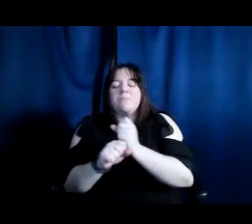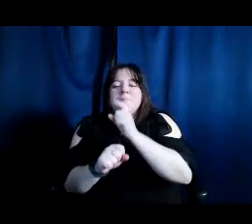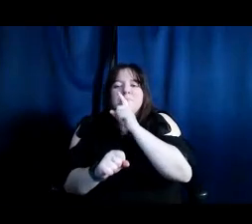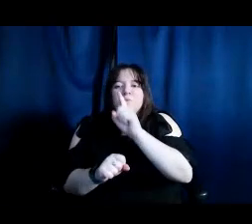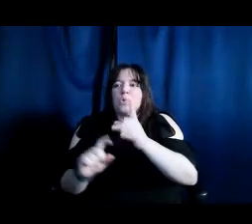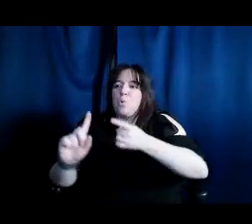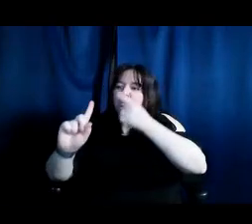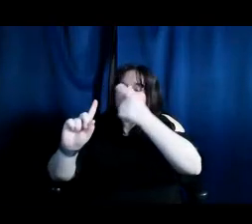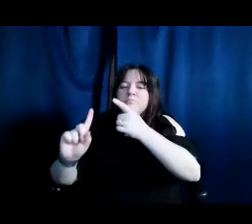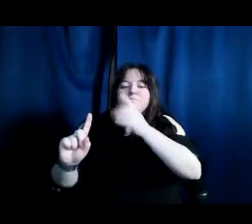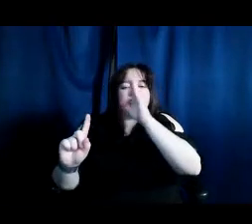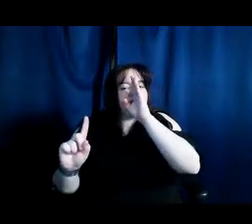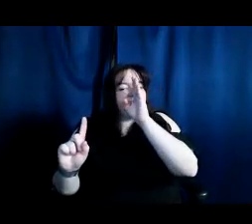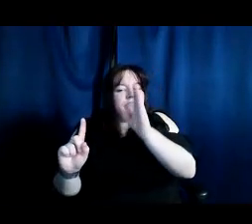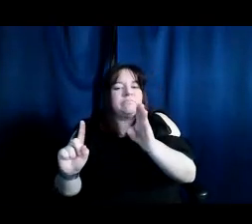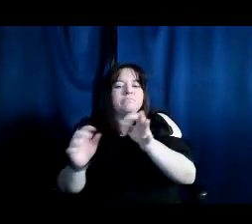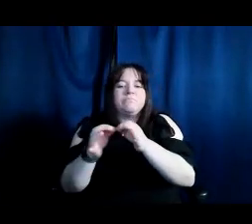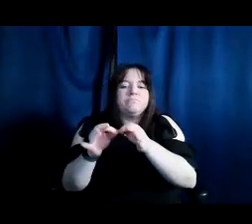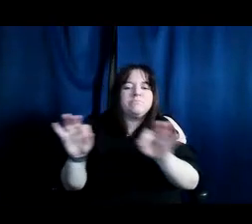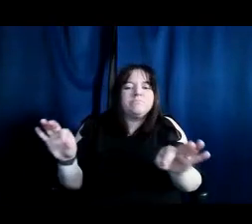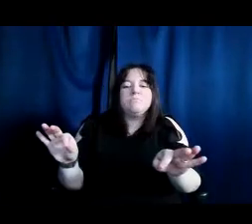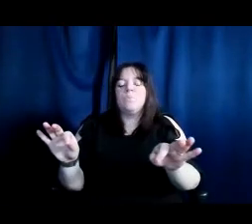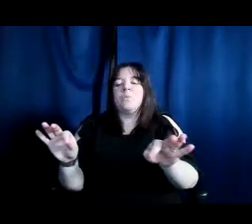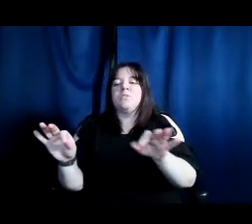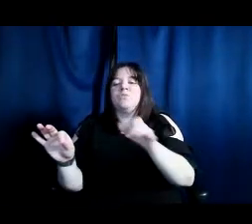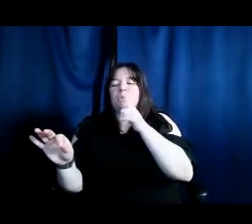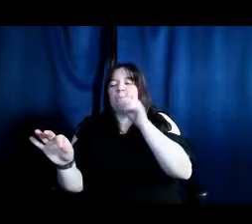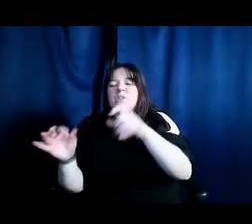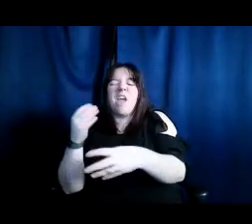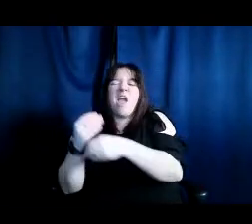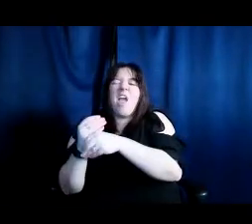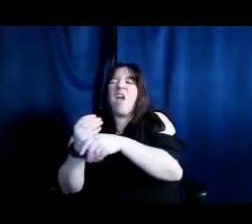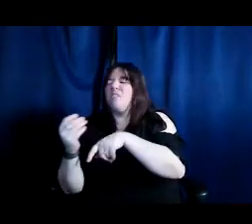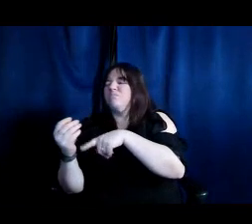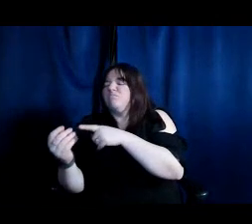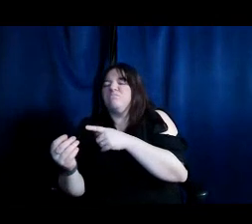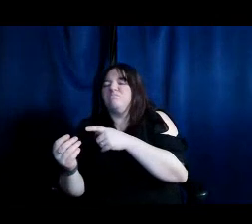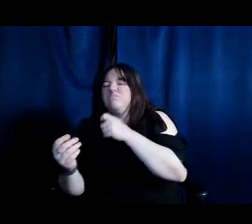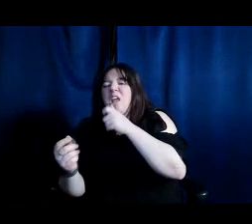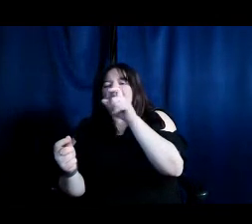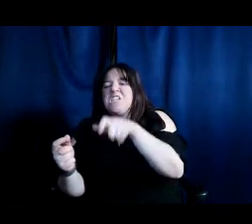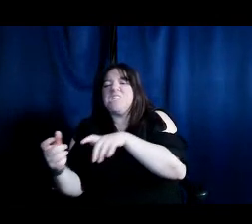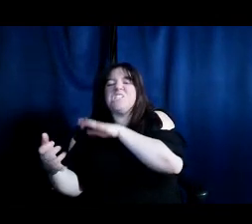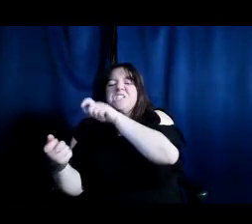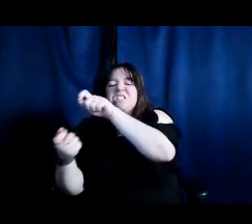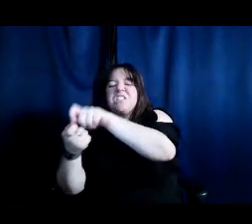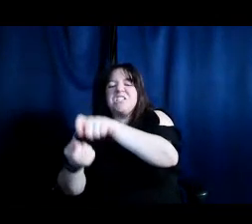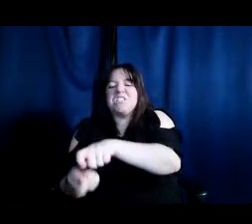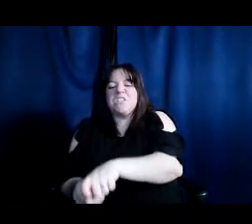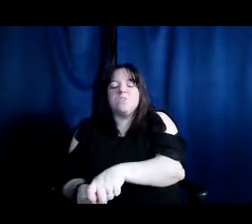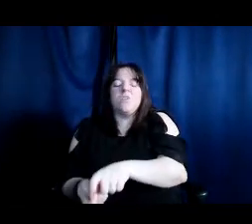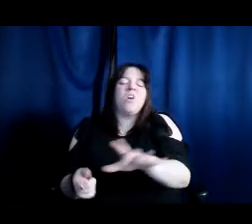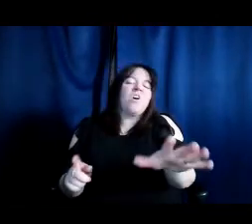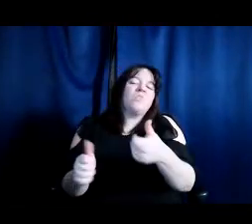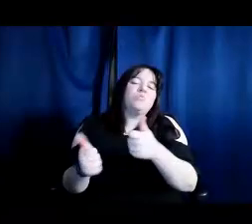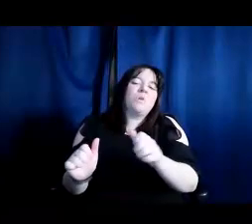complexity. Next, avoid jargon and complex metaphors. Refrain from